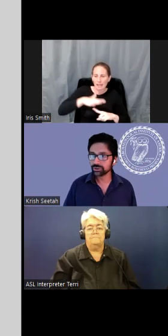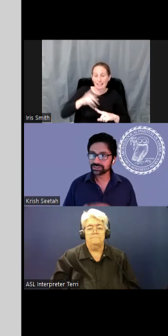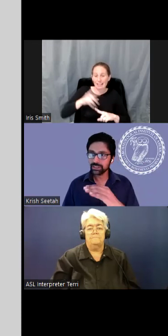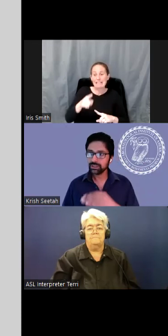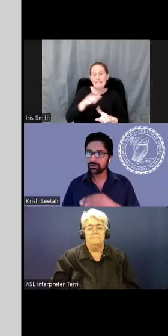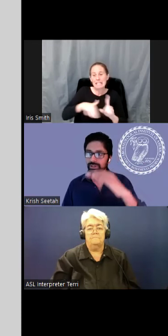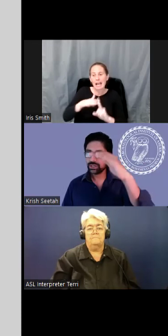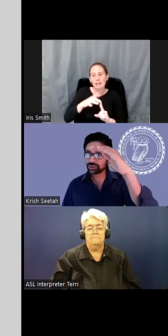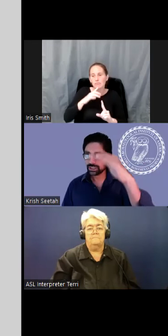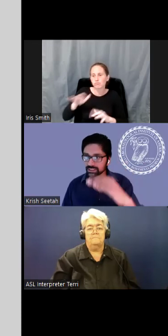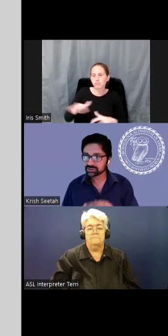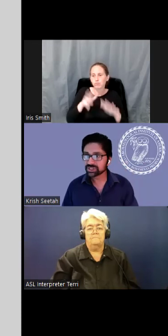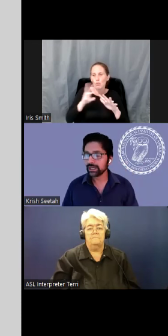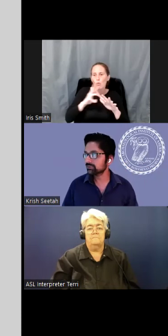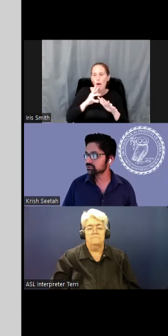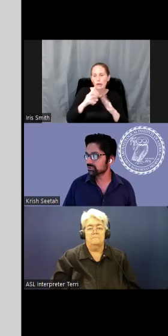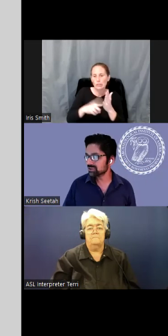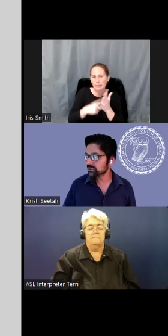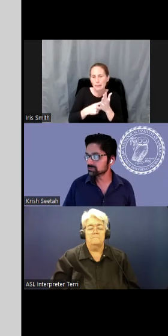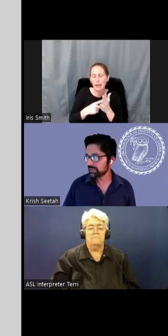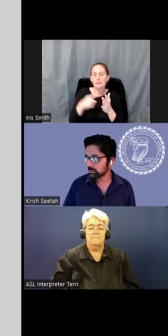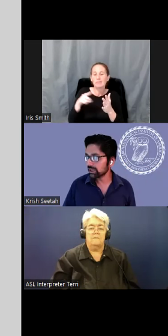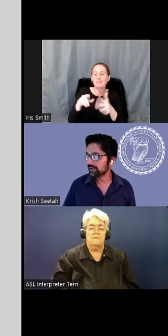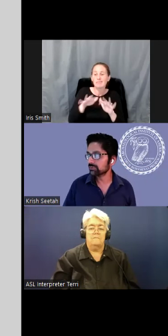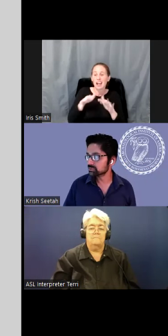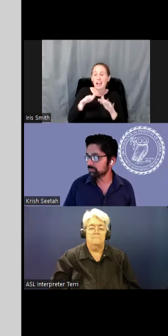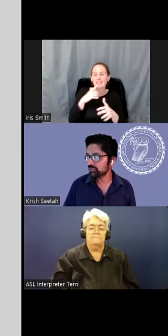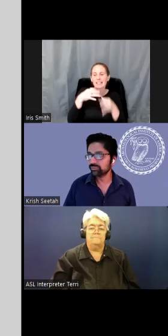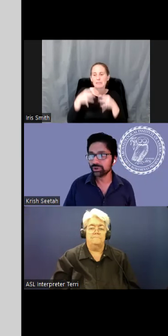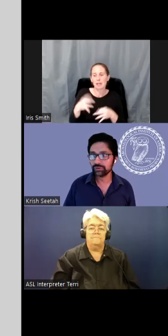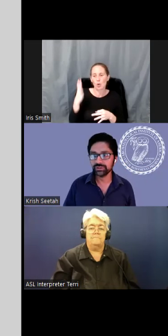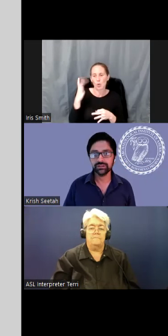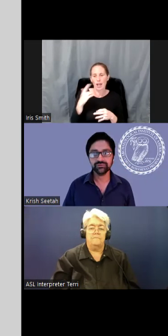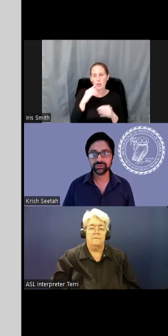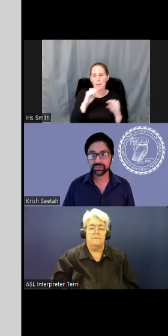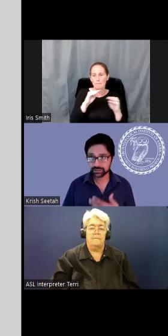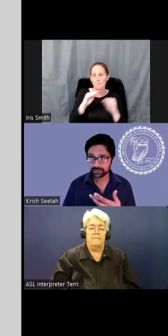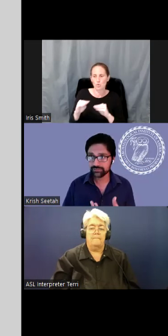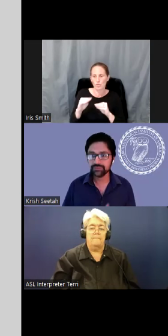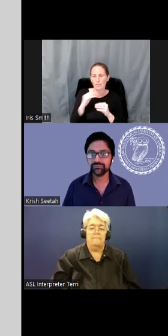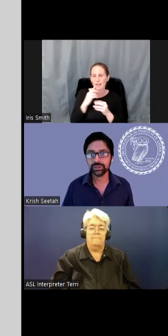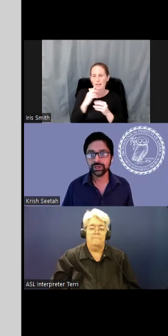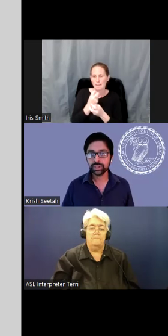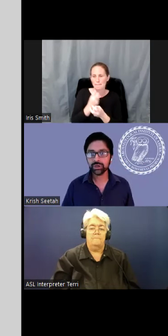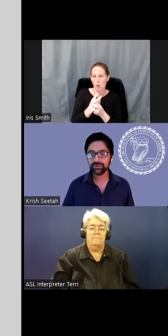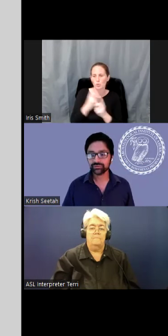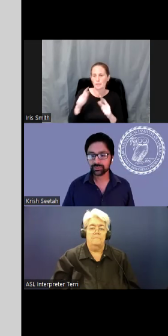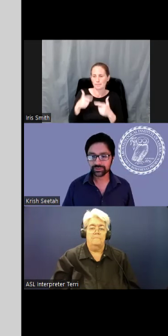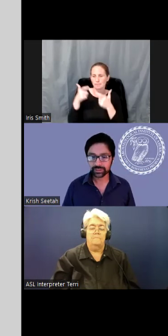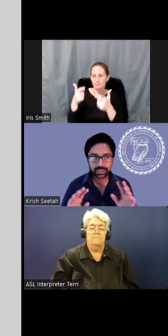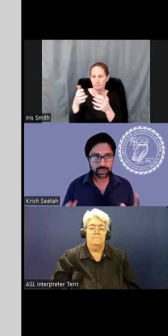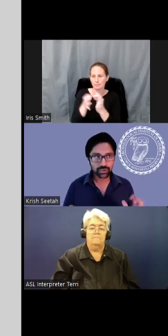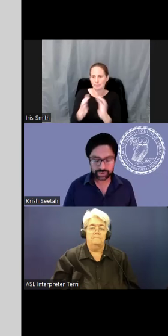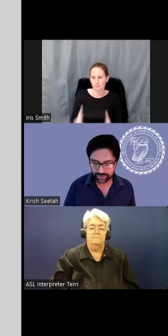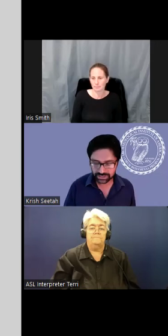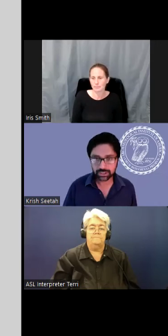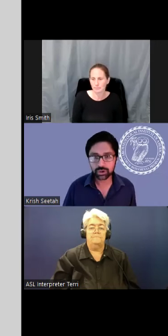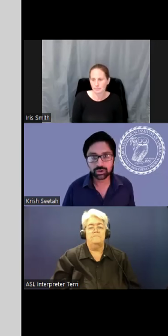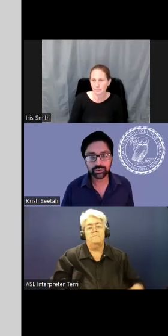waterlogged on occasion and it's tidal, so this would explain why there was movement of the infant away from the mother.